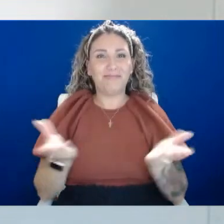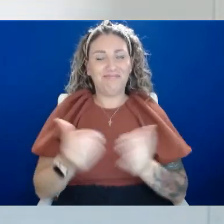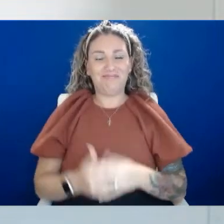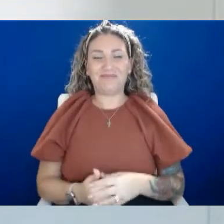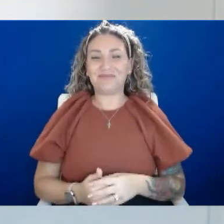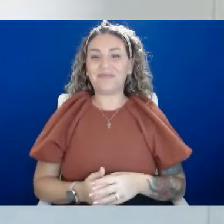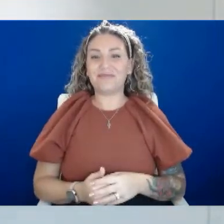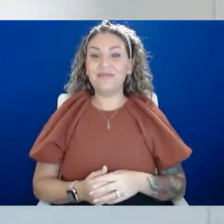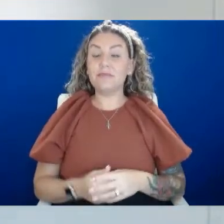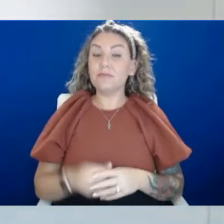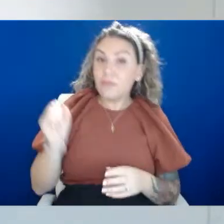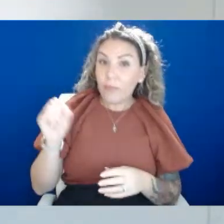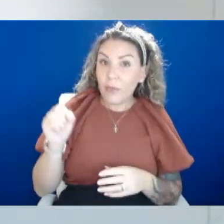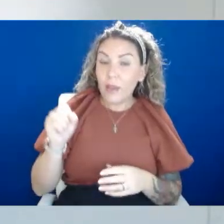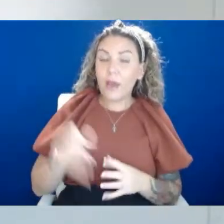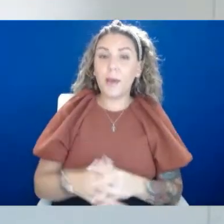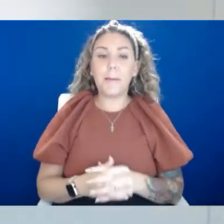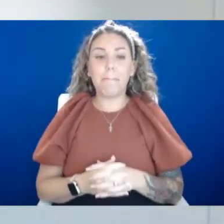so I